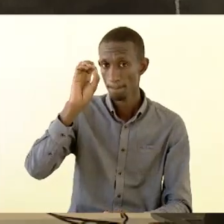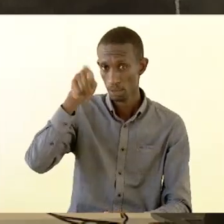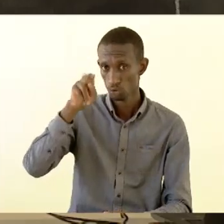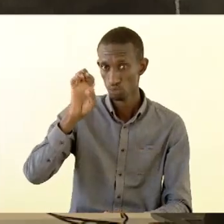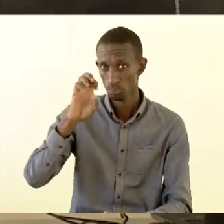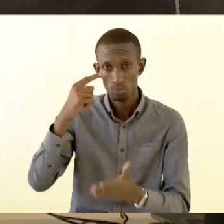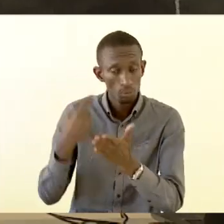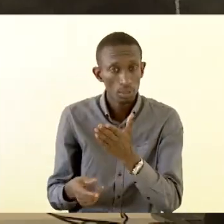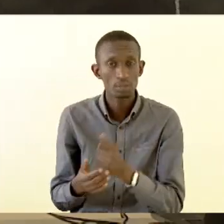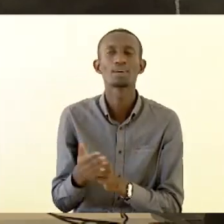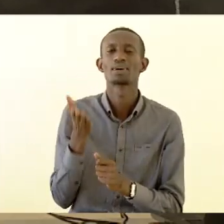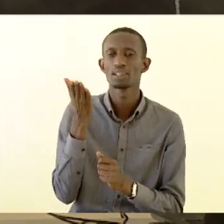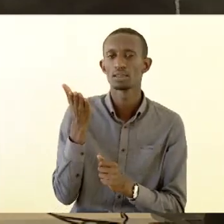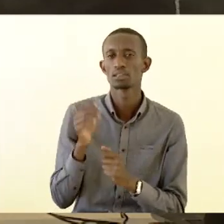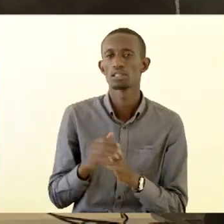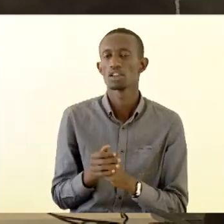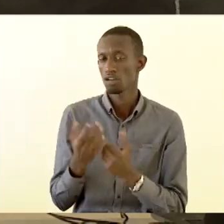element